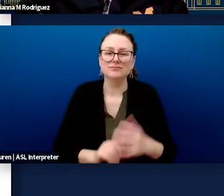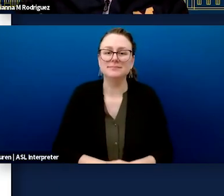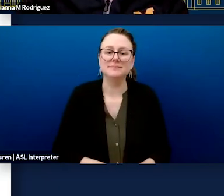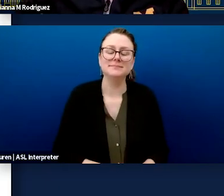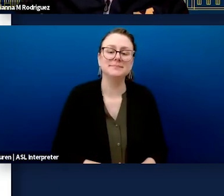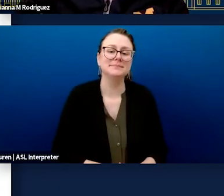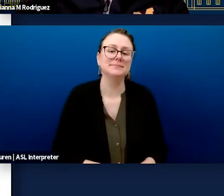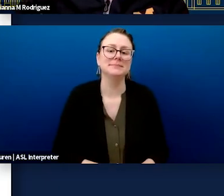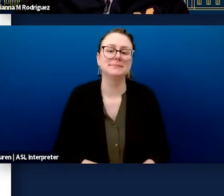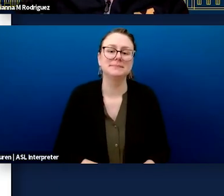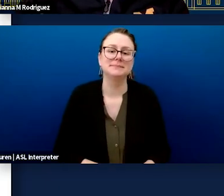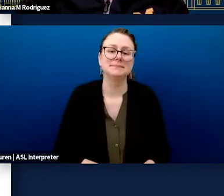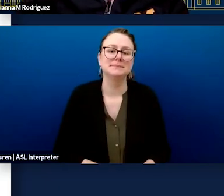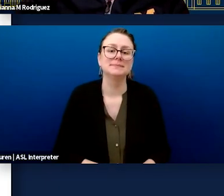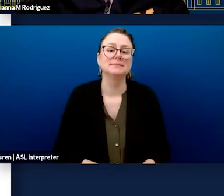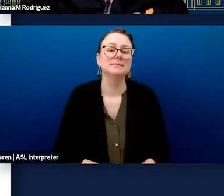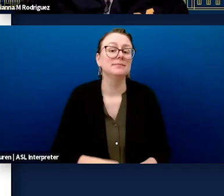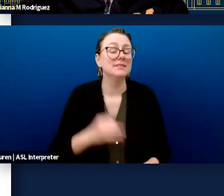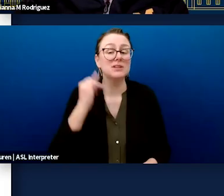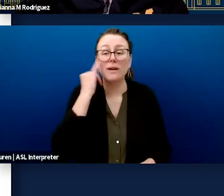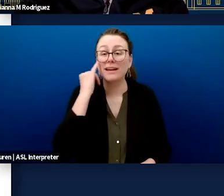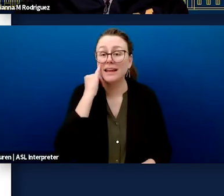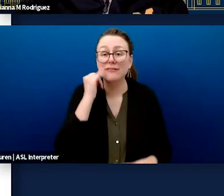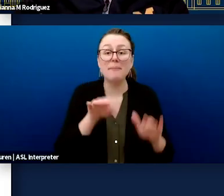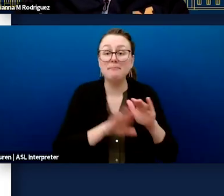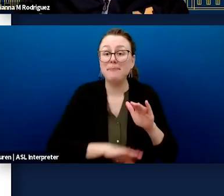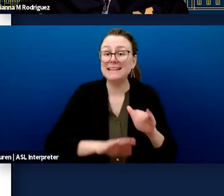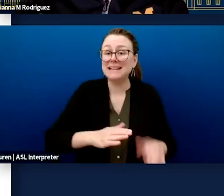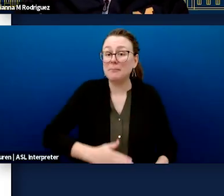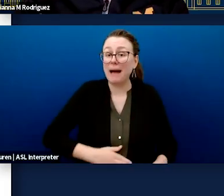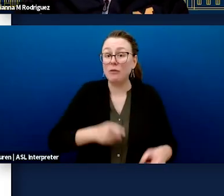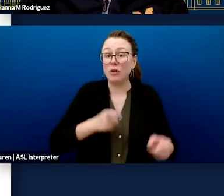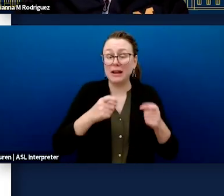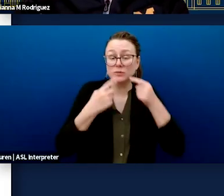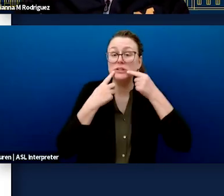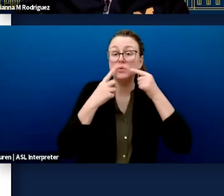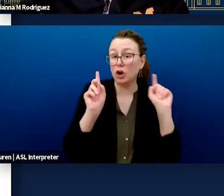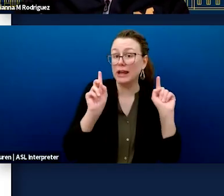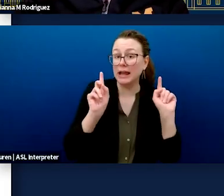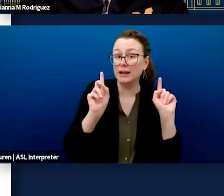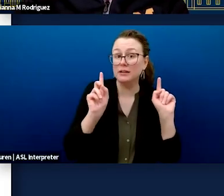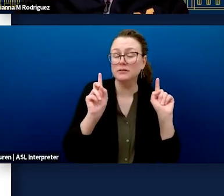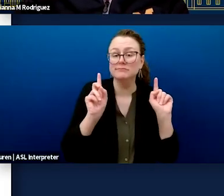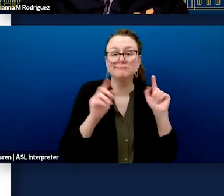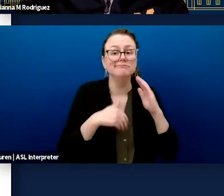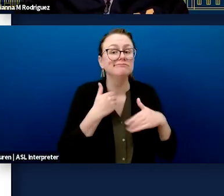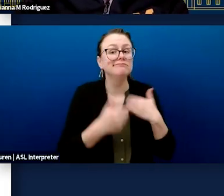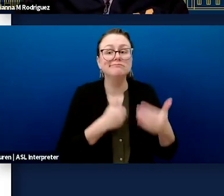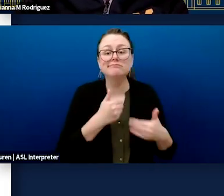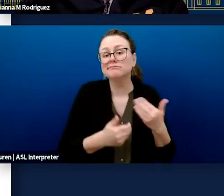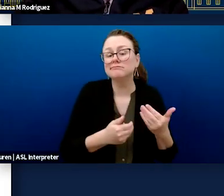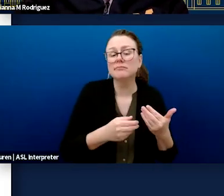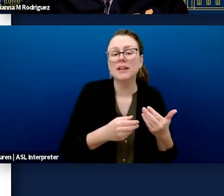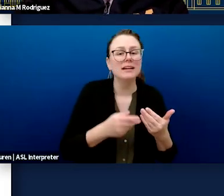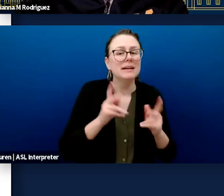So if the basic bowel management works and, folks are not